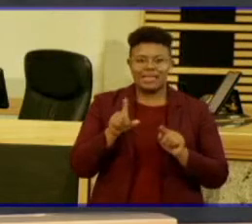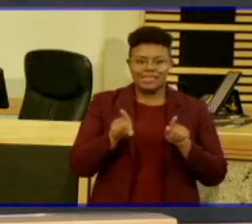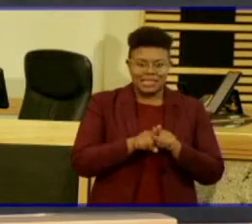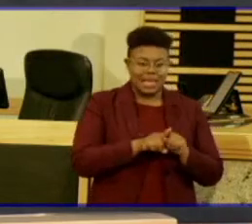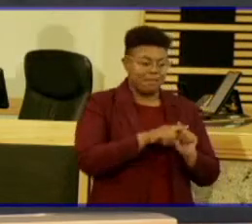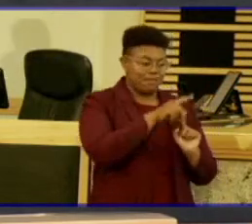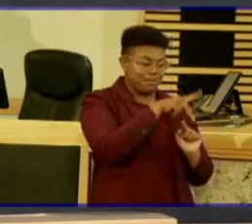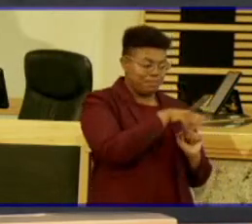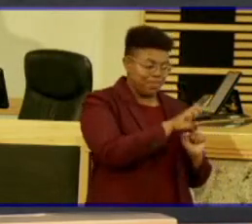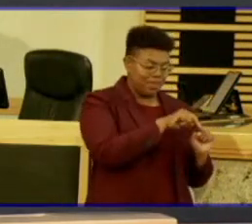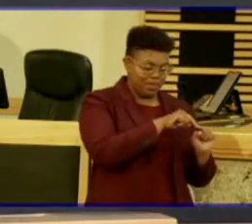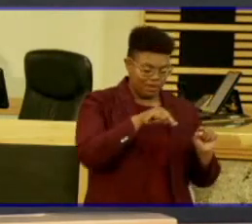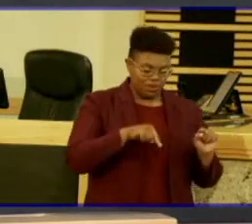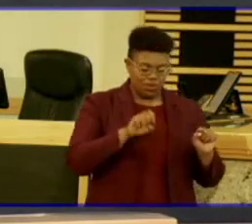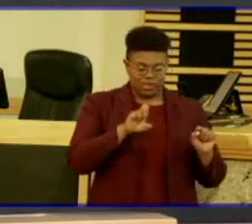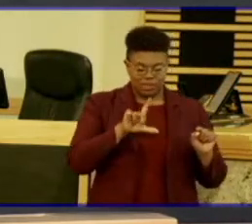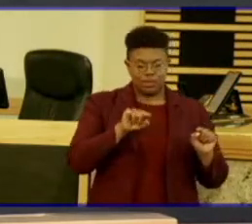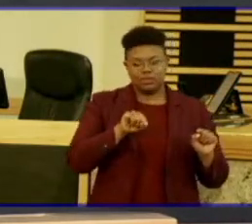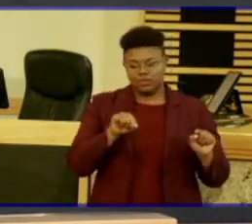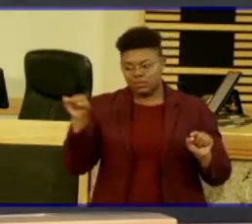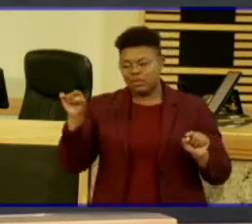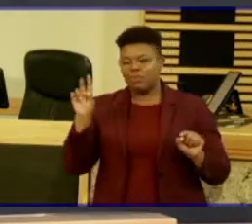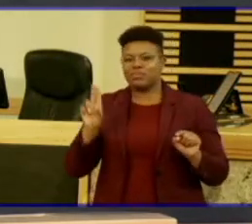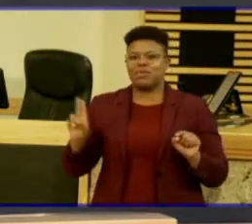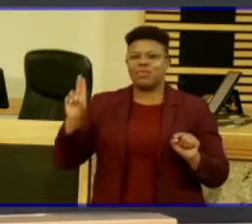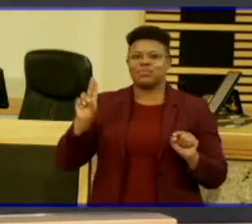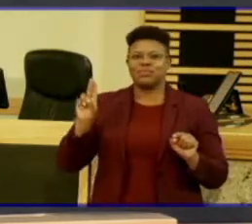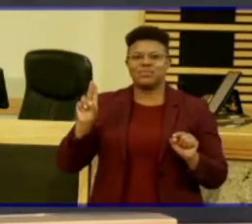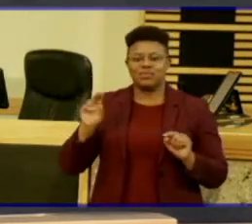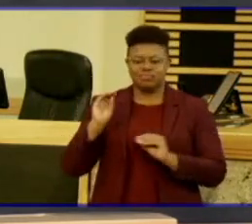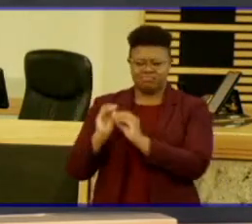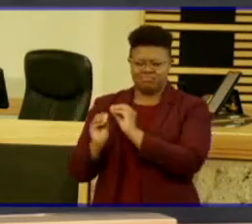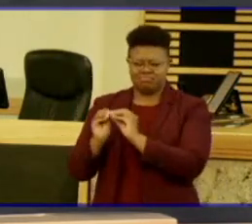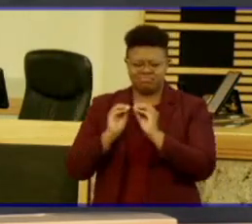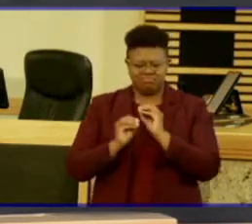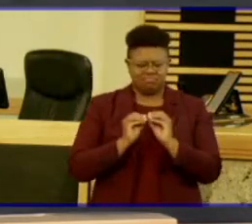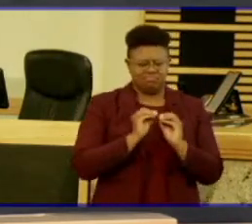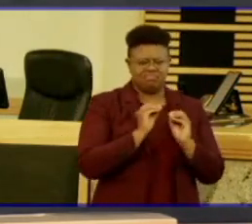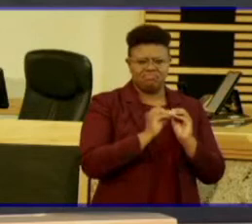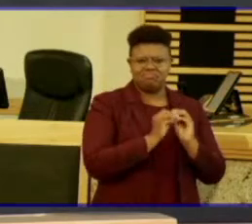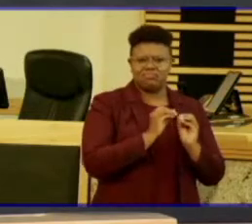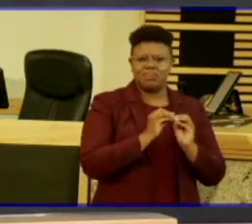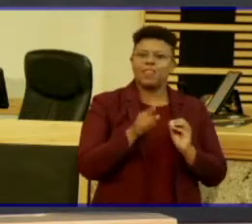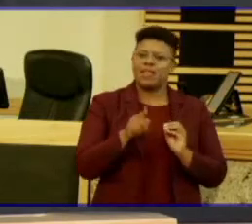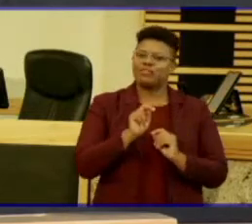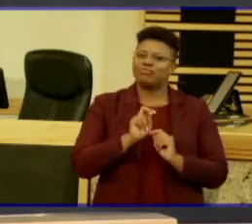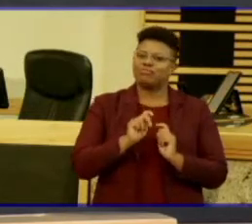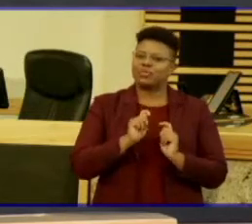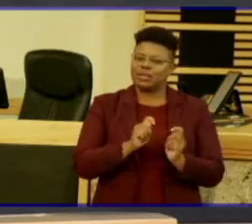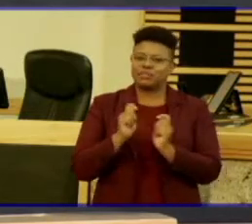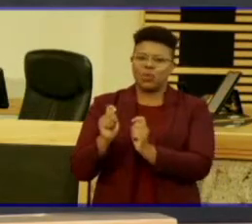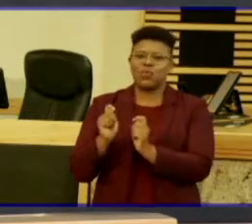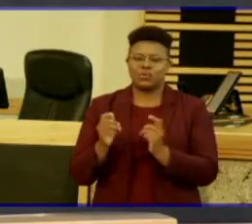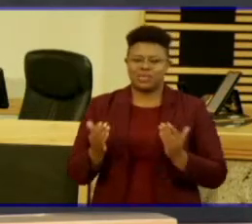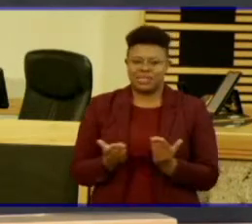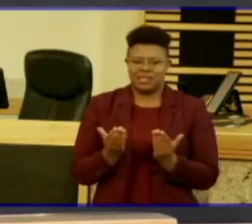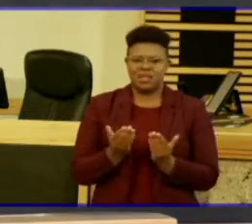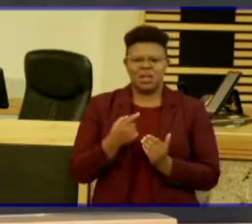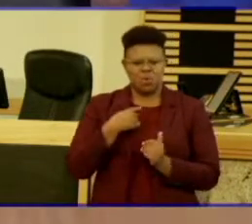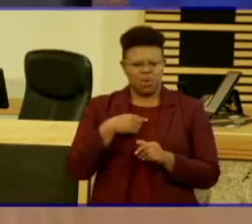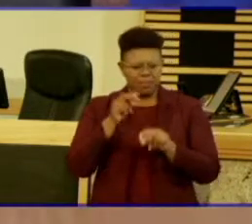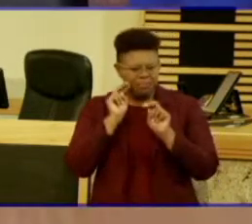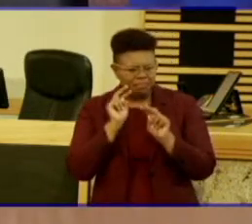and Mthatha. Madam Speaker, with respect to the provision of transport services in the province, we have noted